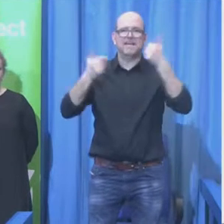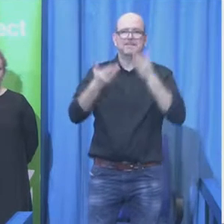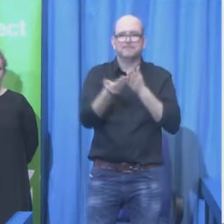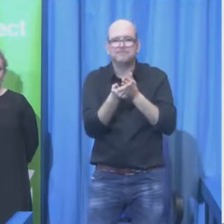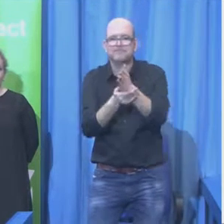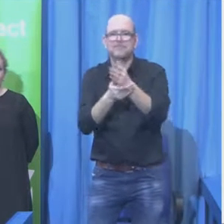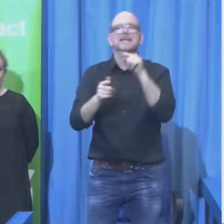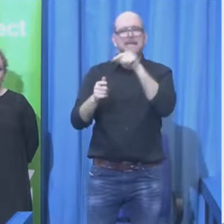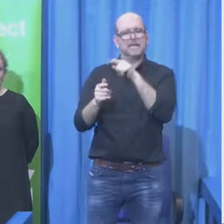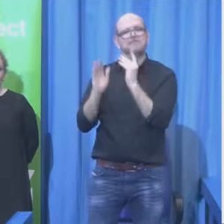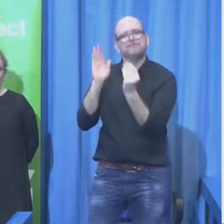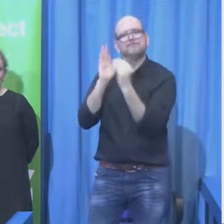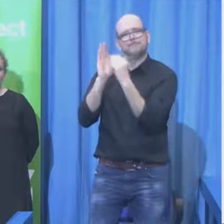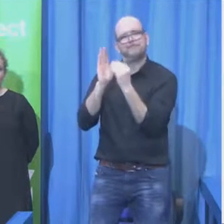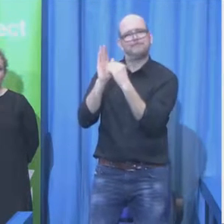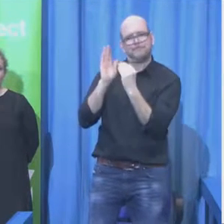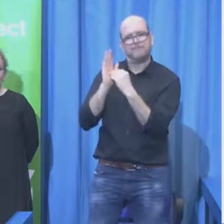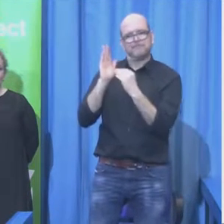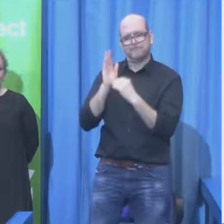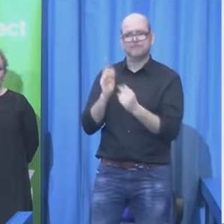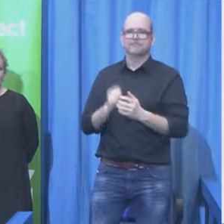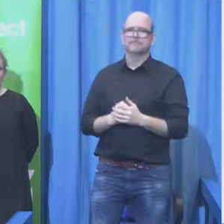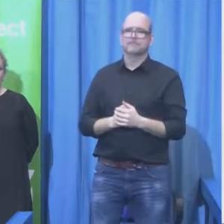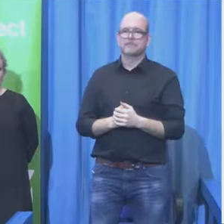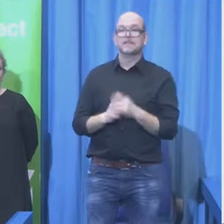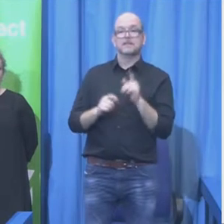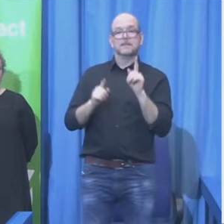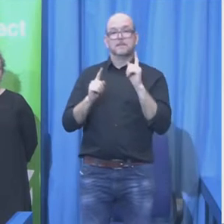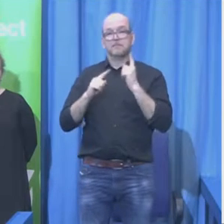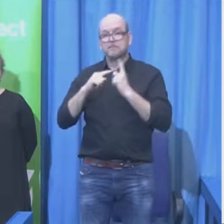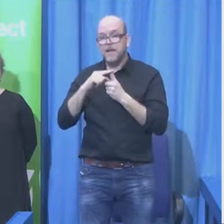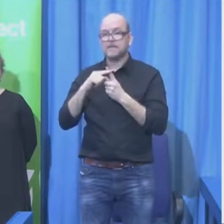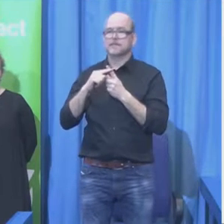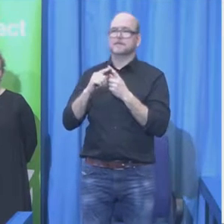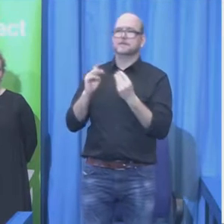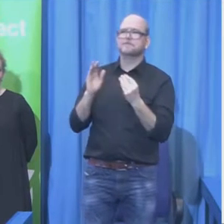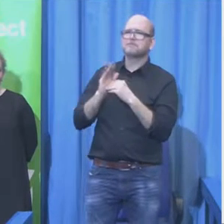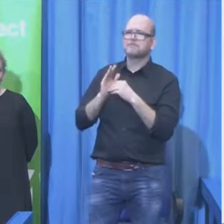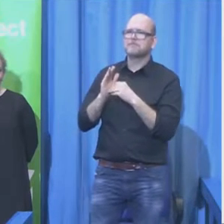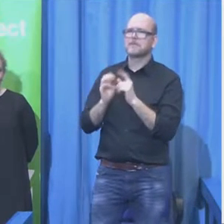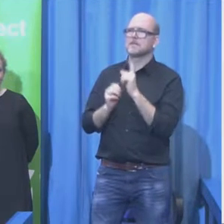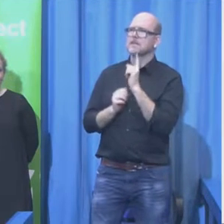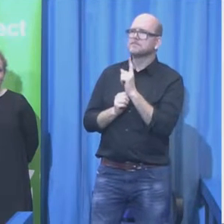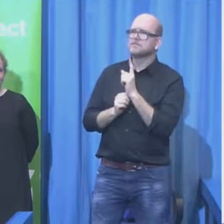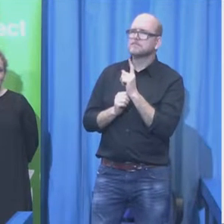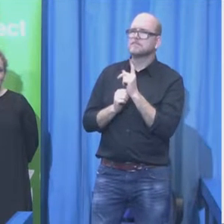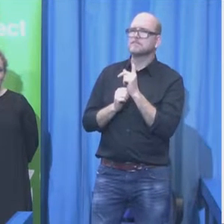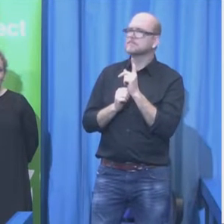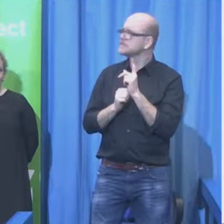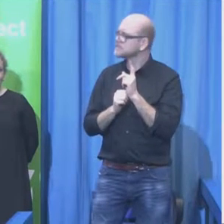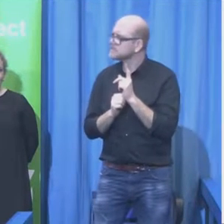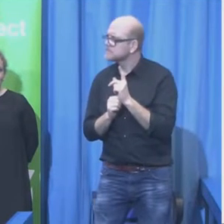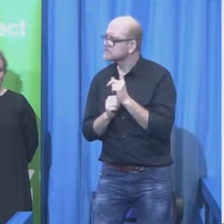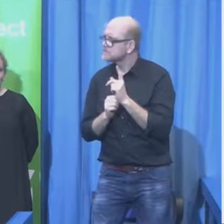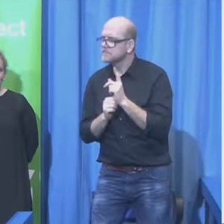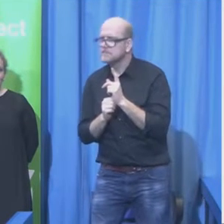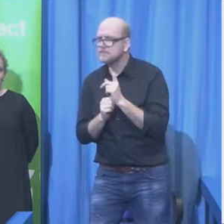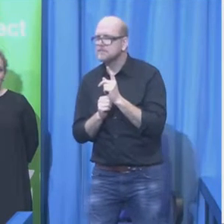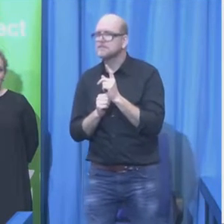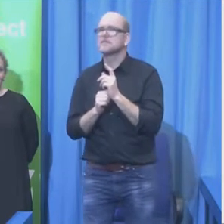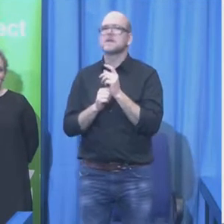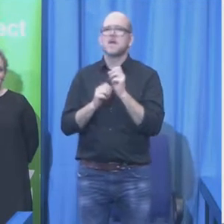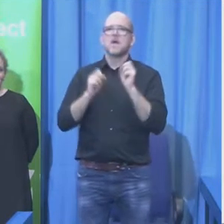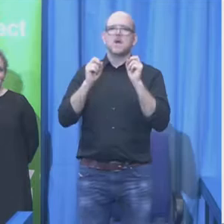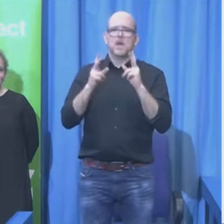for legislation, there will be a stipulation that the private sector as well as the public sector, they have to hire a